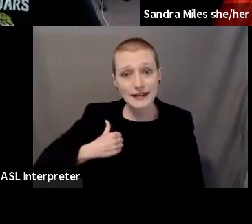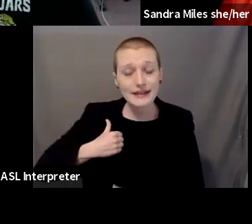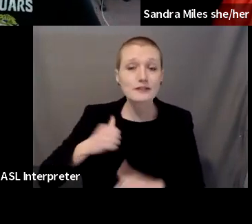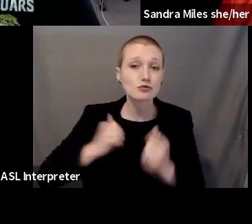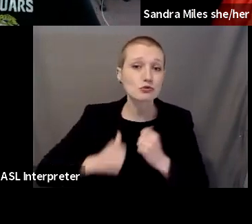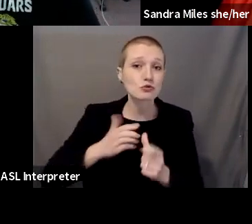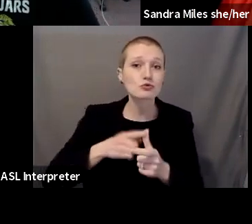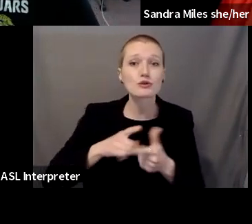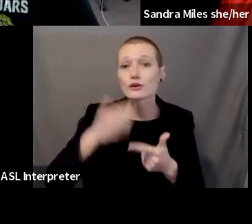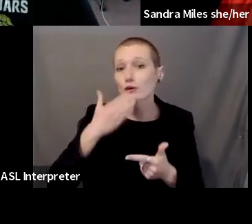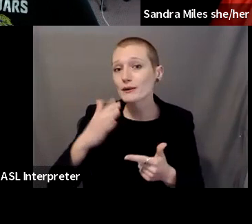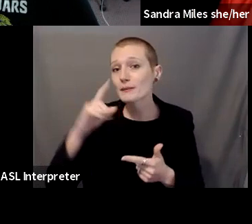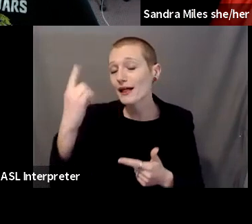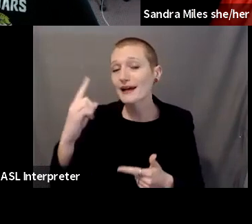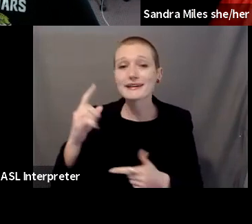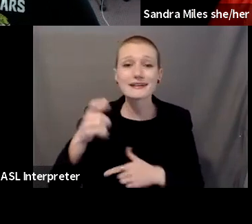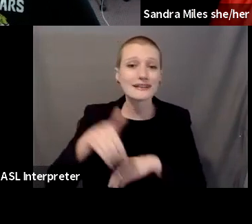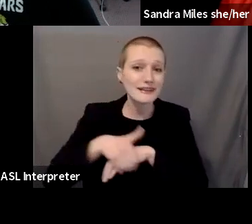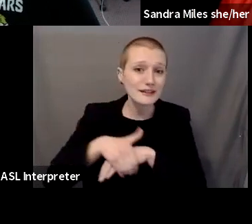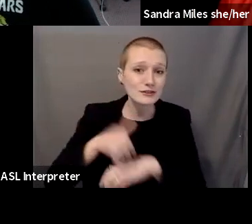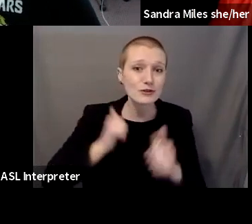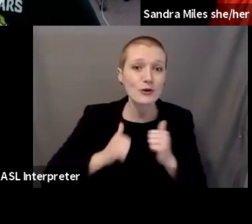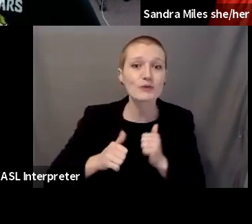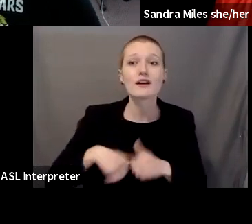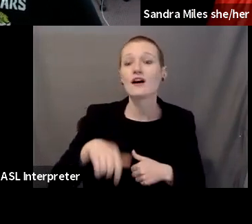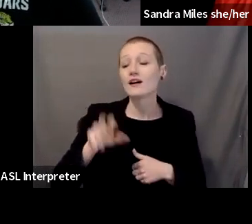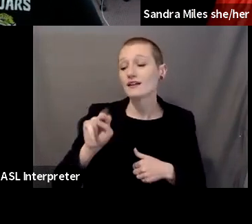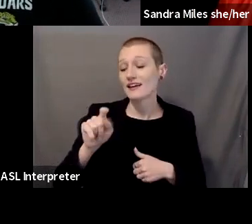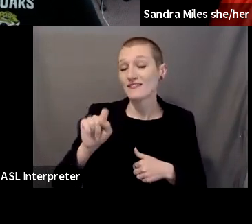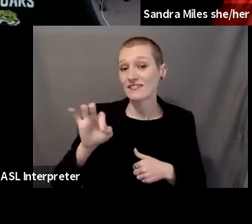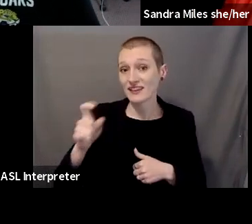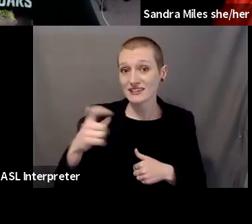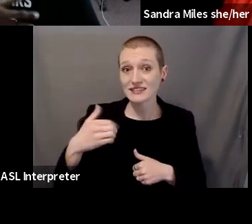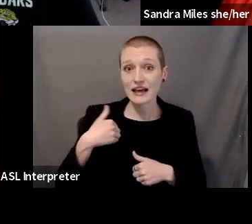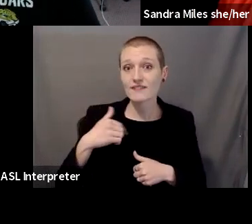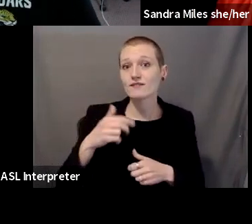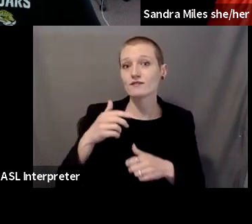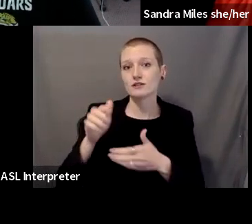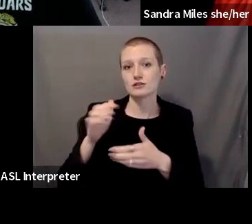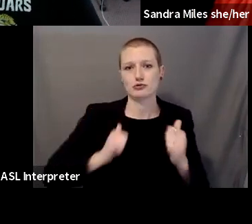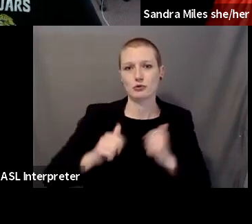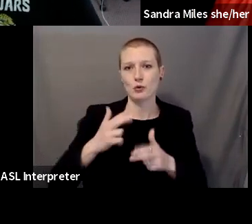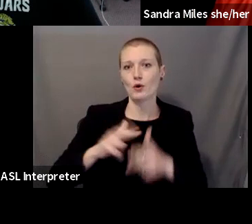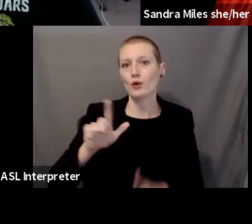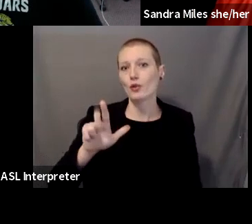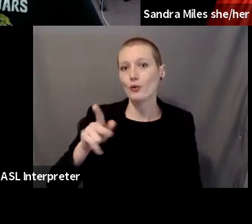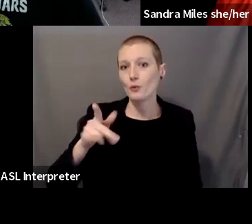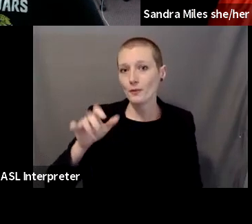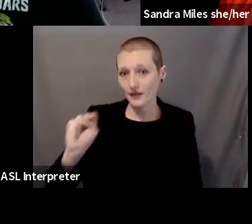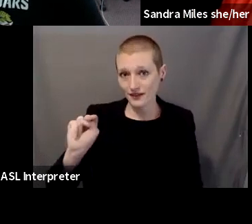watching a French show called Lupin on Netflix that is a Black French show. So just watch a bunch of